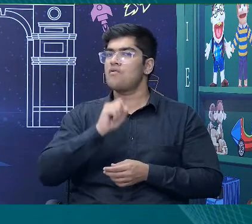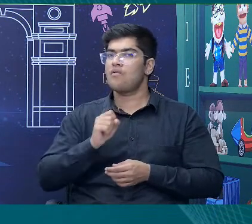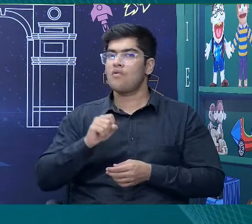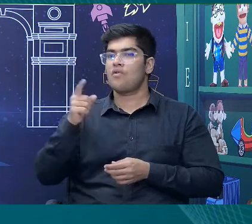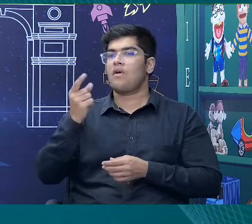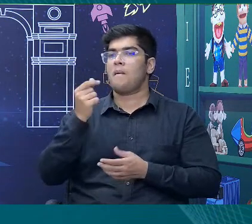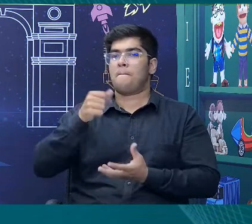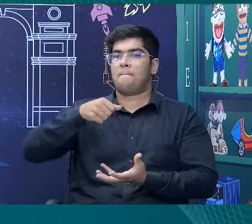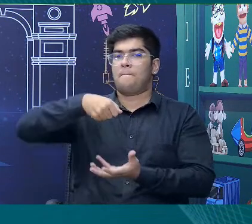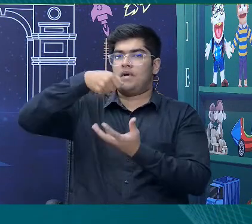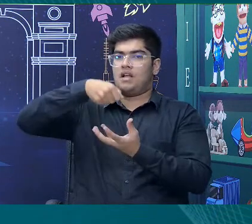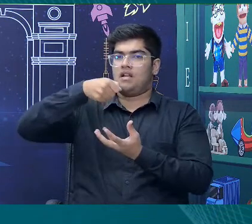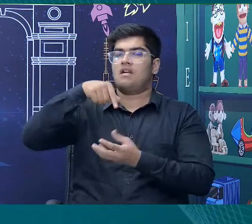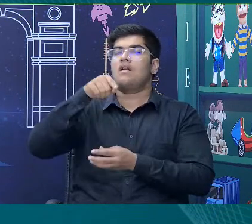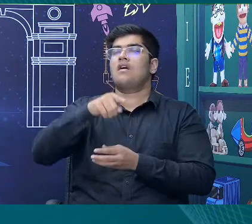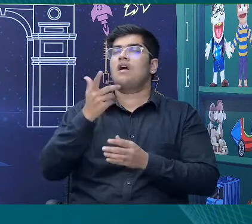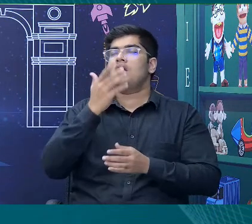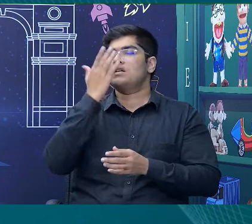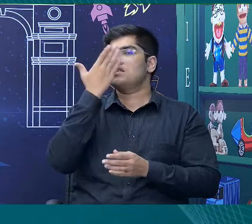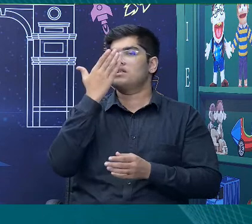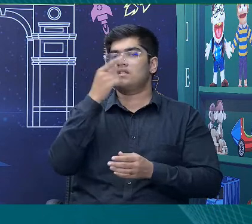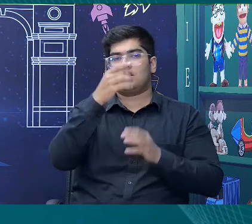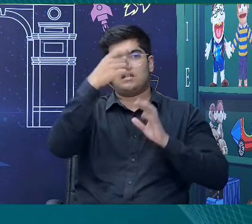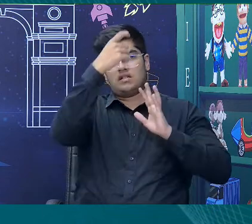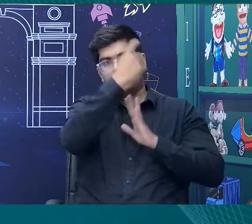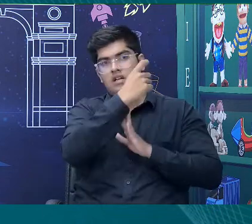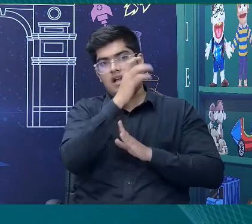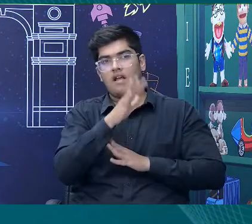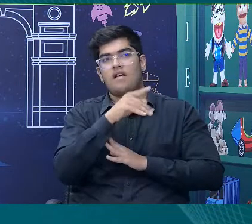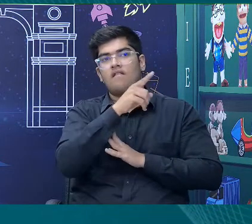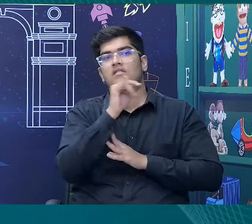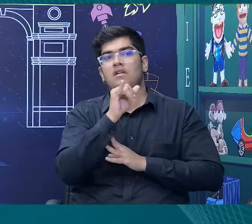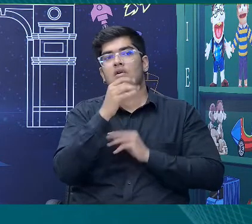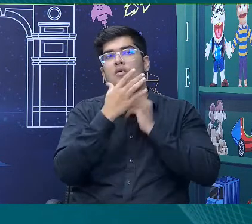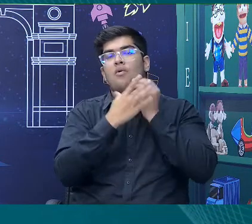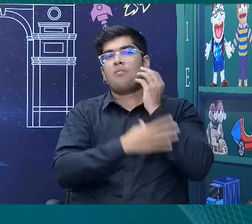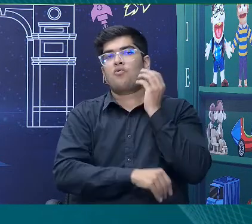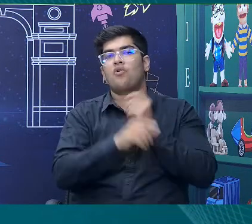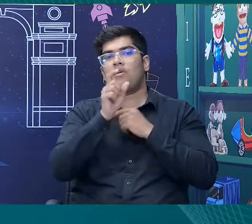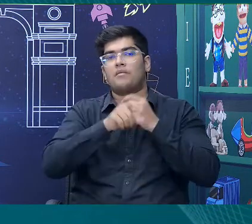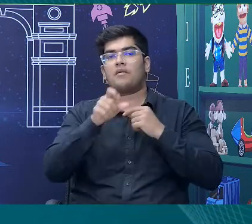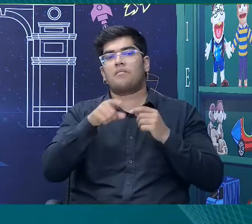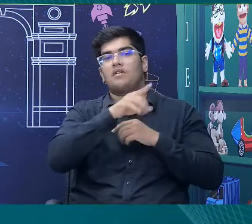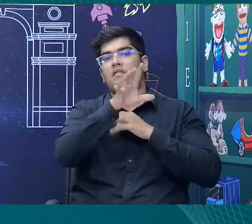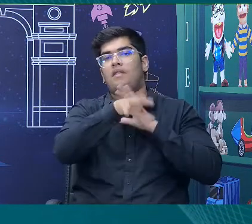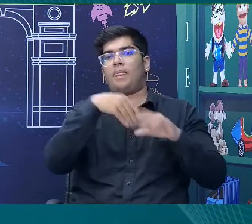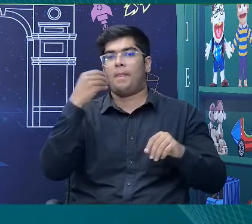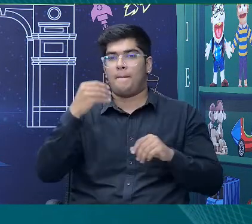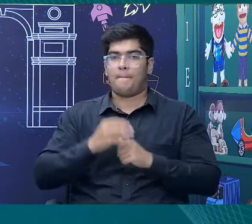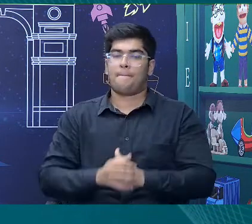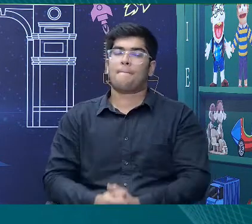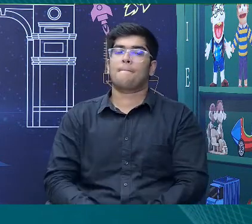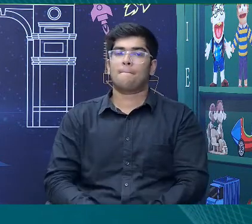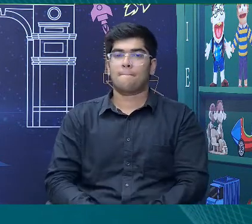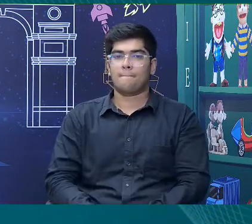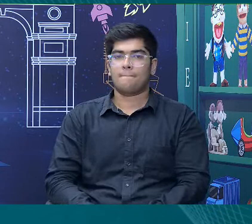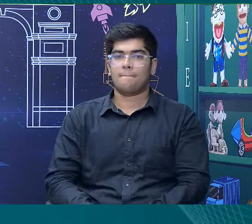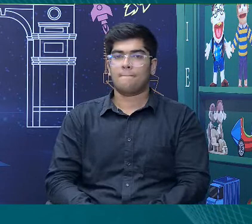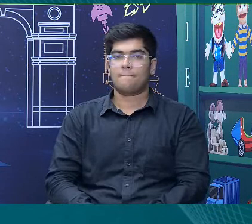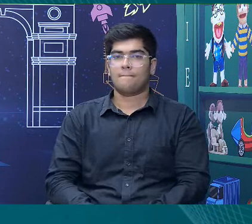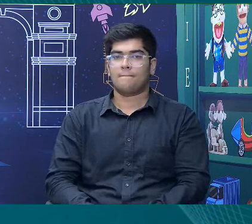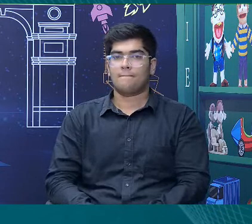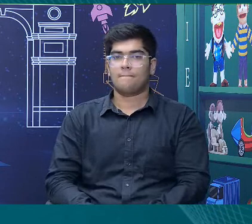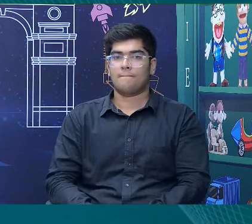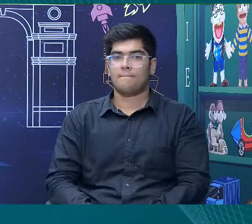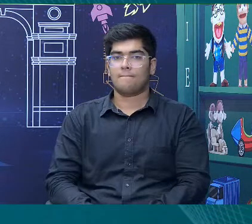pouch hanging on the window frame as a bait for poor wanderers." This is a very important quote. We will be discussing this in a little